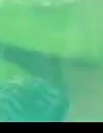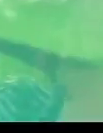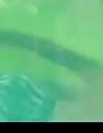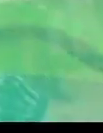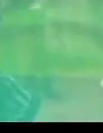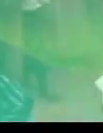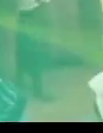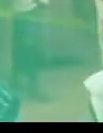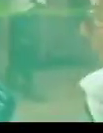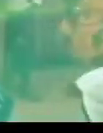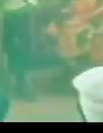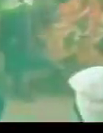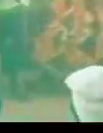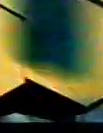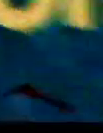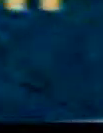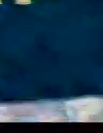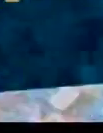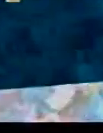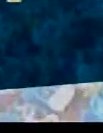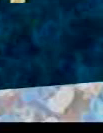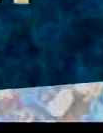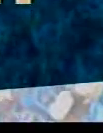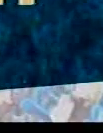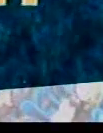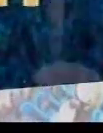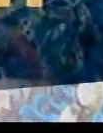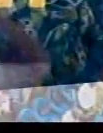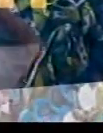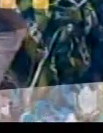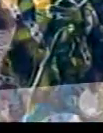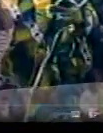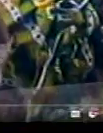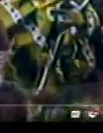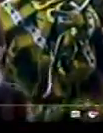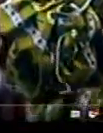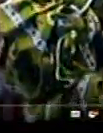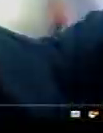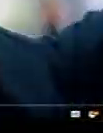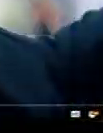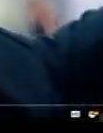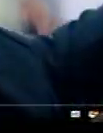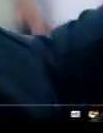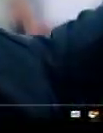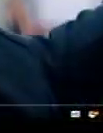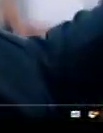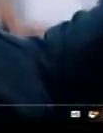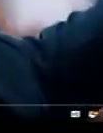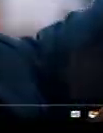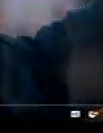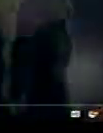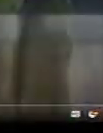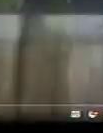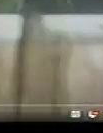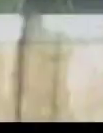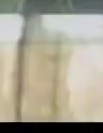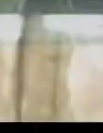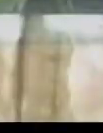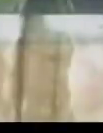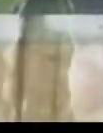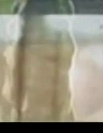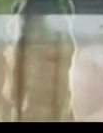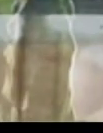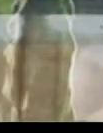God, are you ready for a glorious visitation through Christ? Yeah. Anything that is contrary to the fullness of